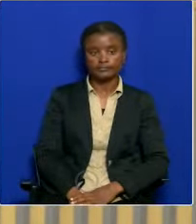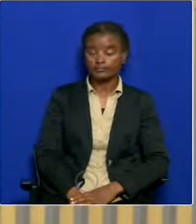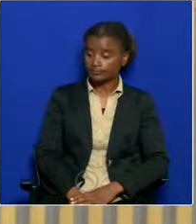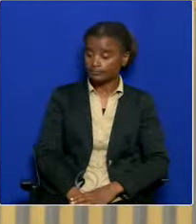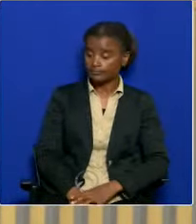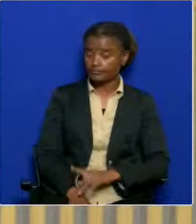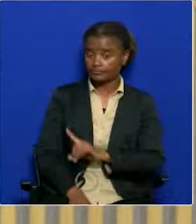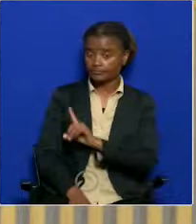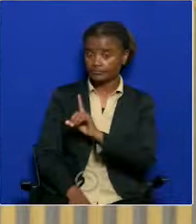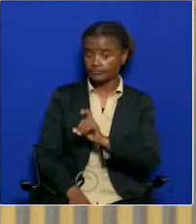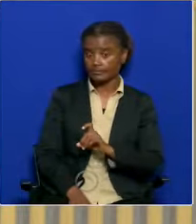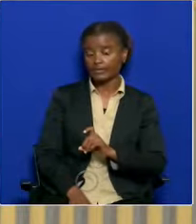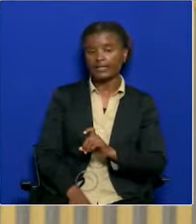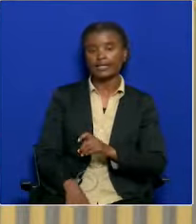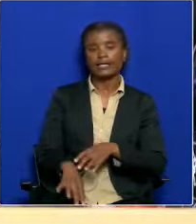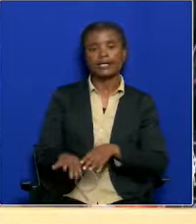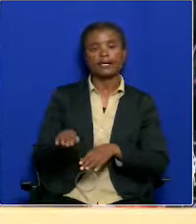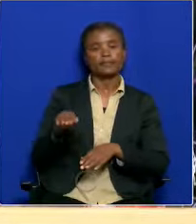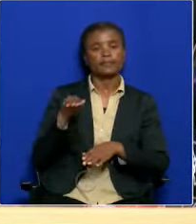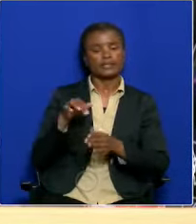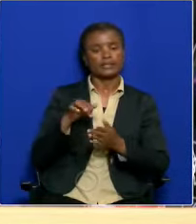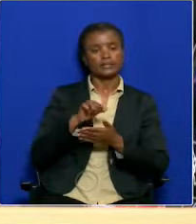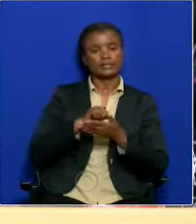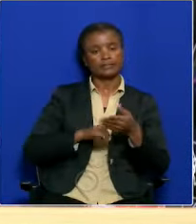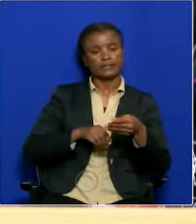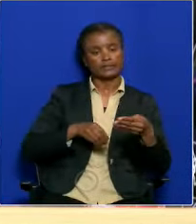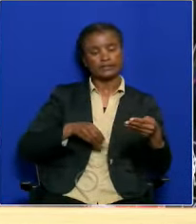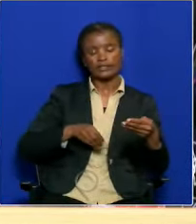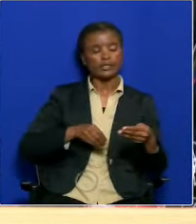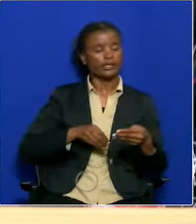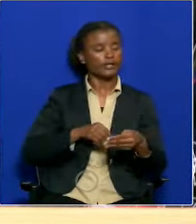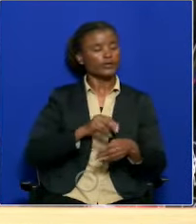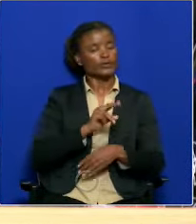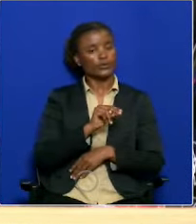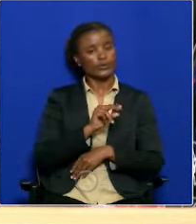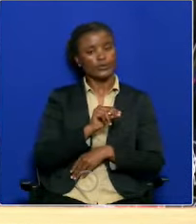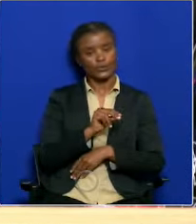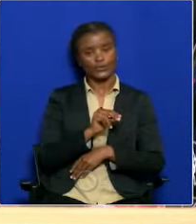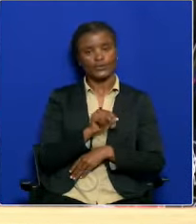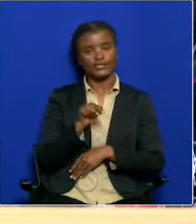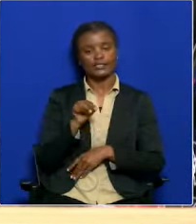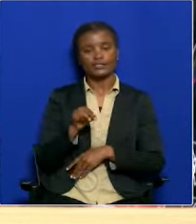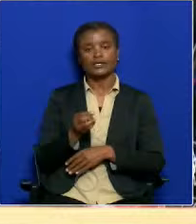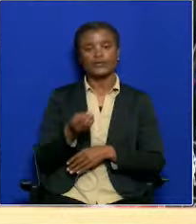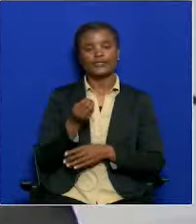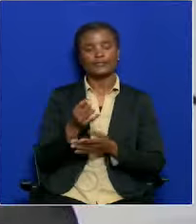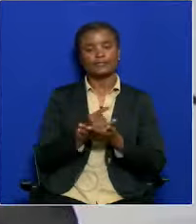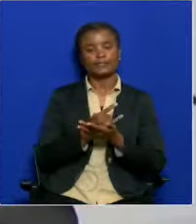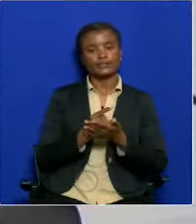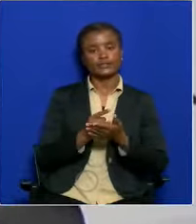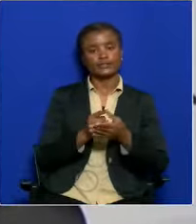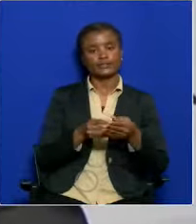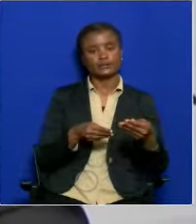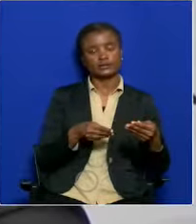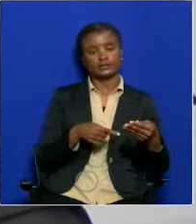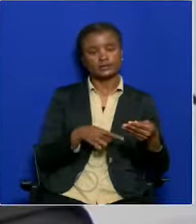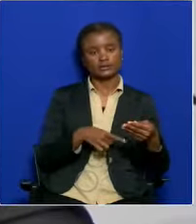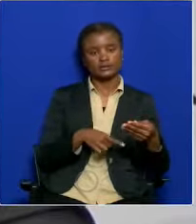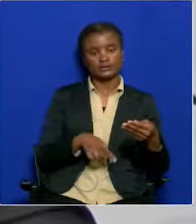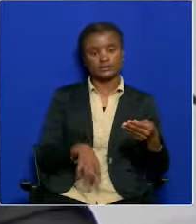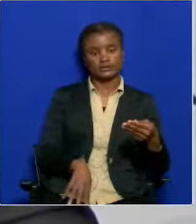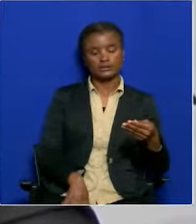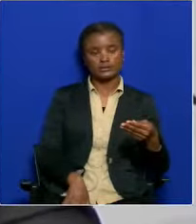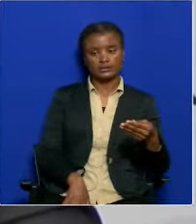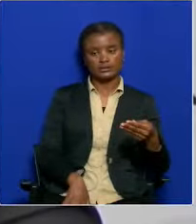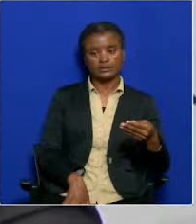39. No, it's not a bank statement. It's the WhatsApp chats. That's file 3,